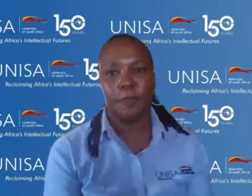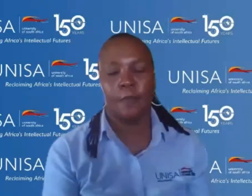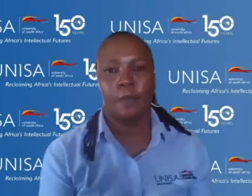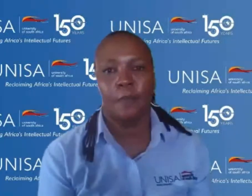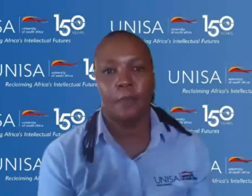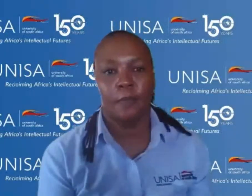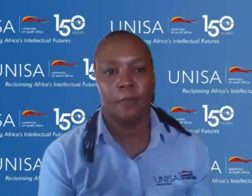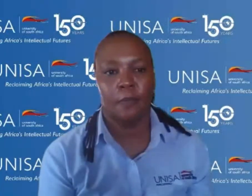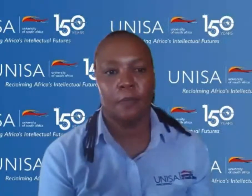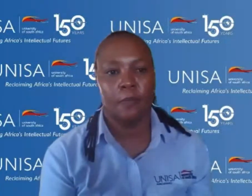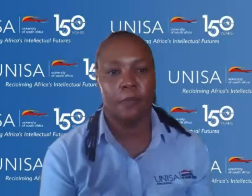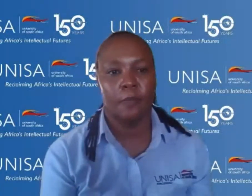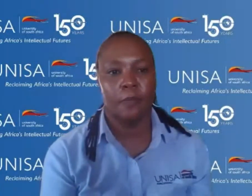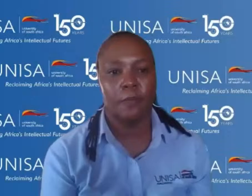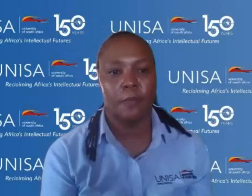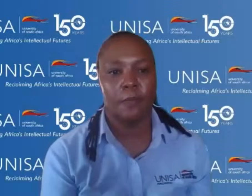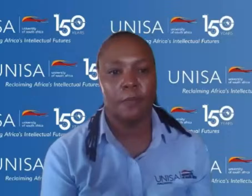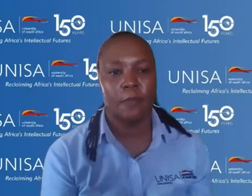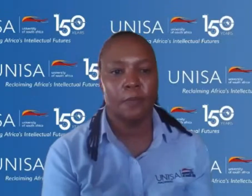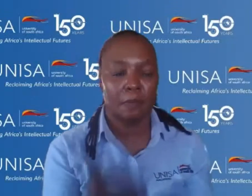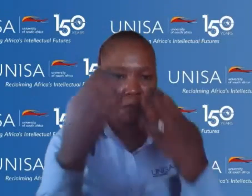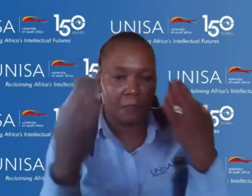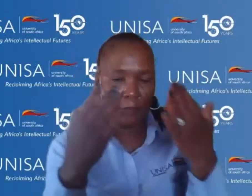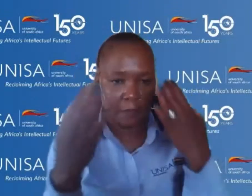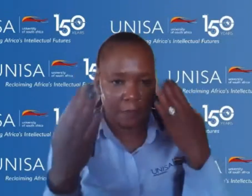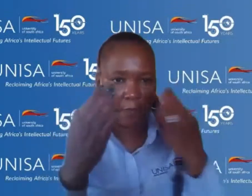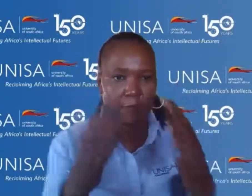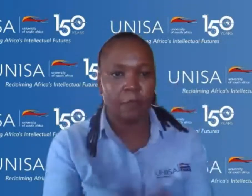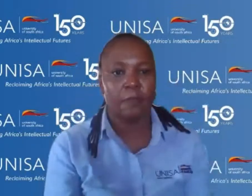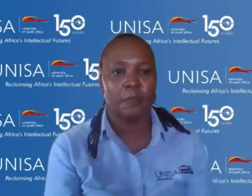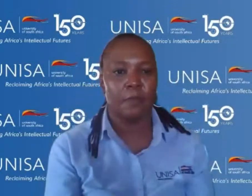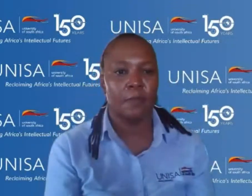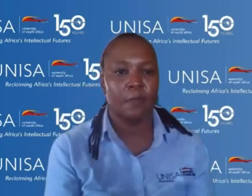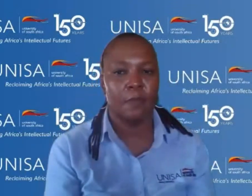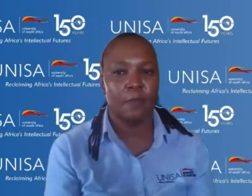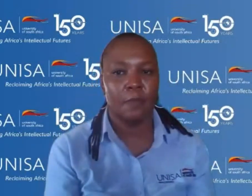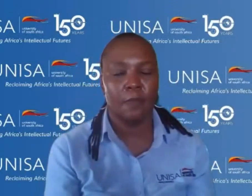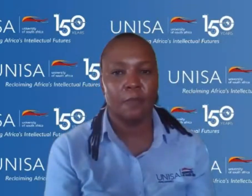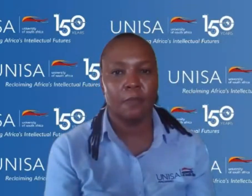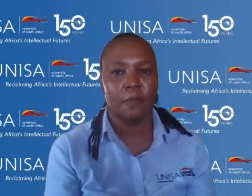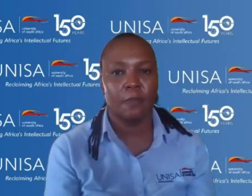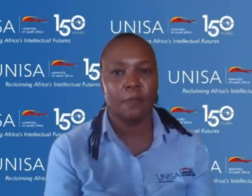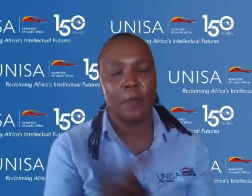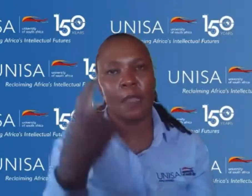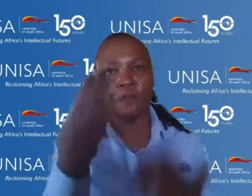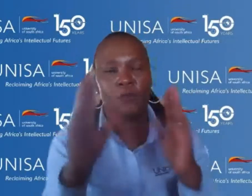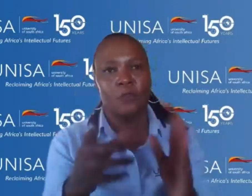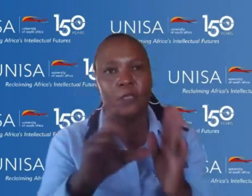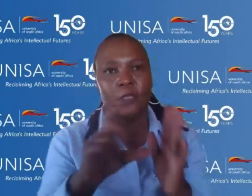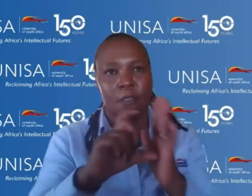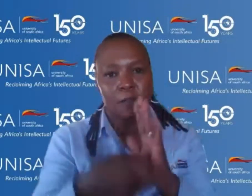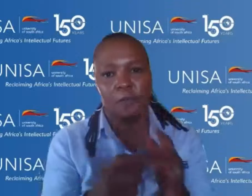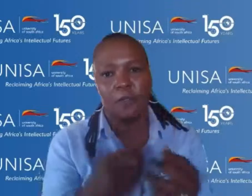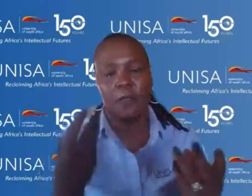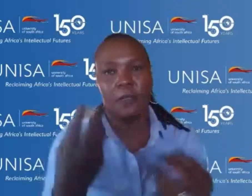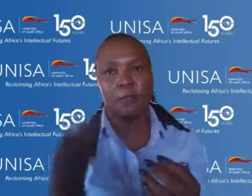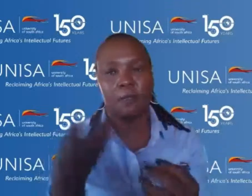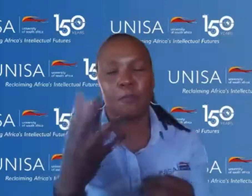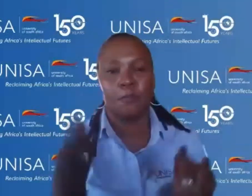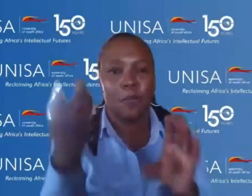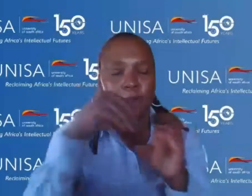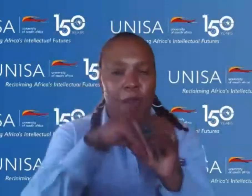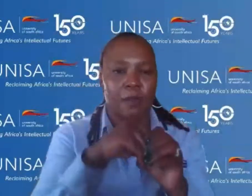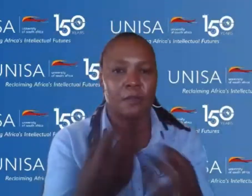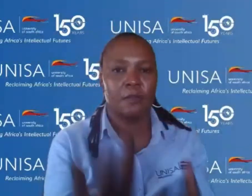Okay, greetings and salutations to my fellow students and all other people involved. I would just like